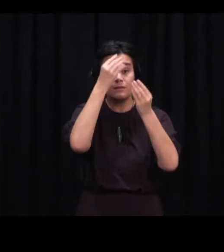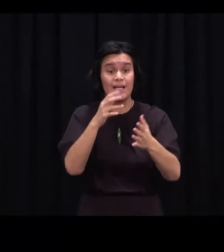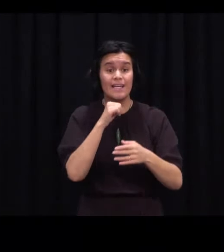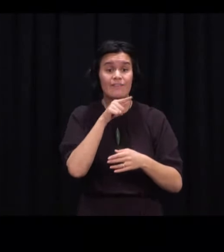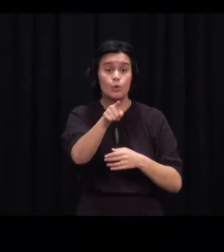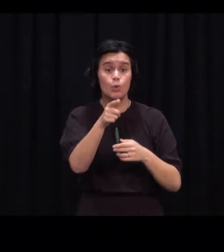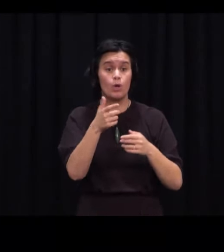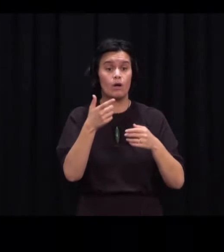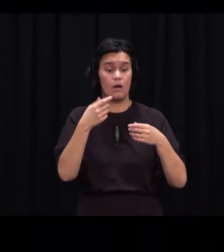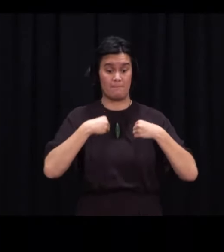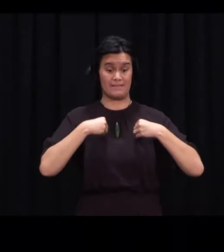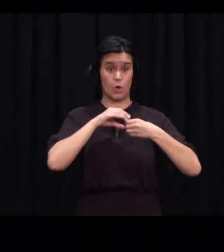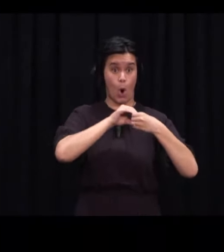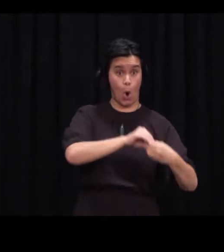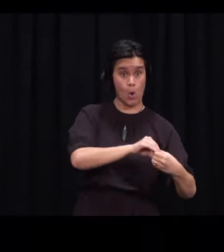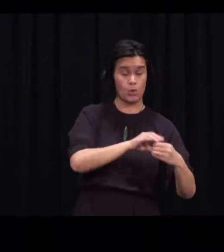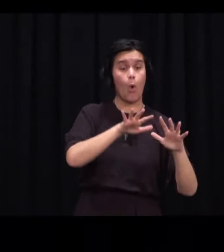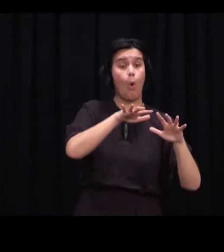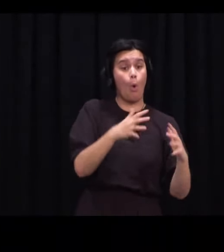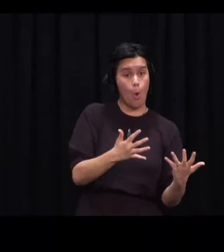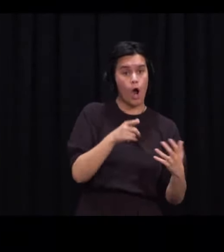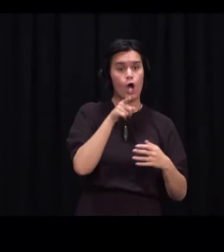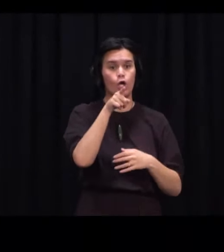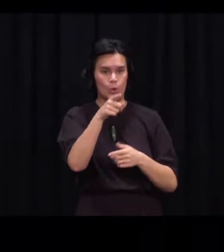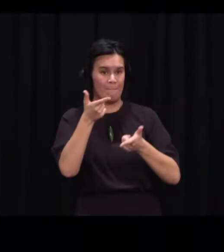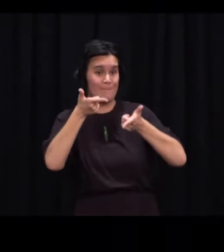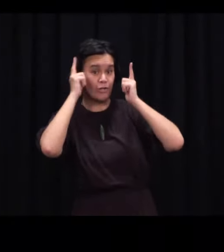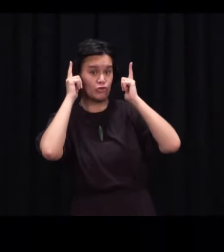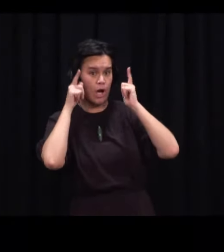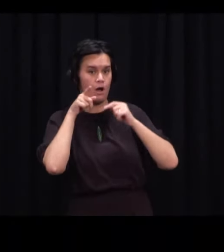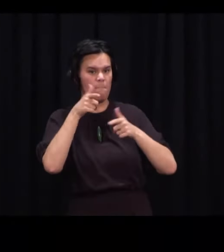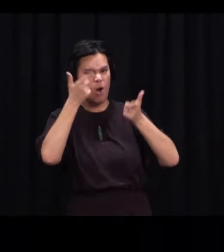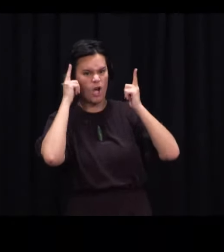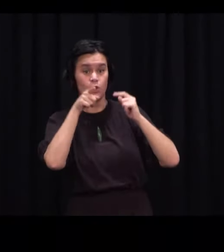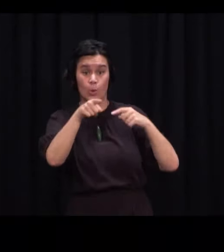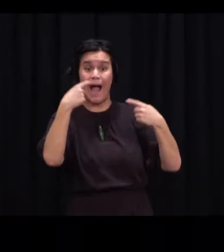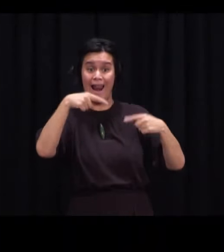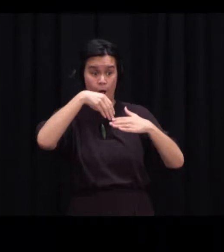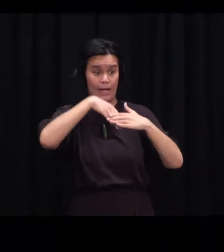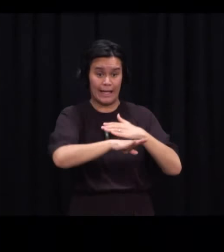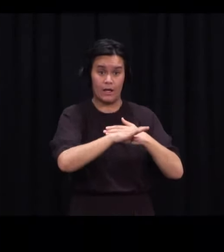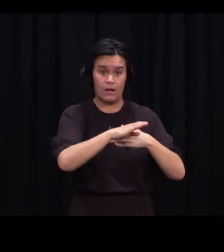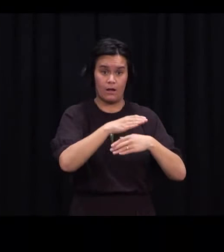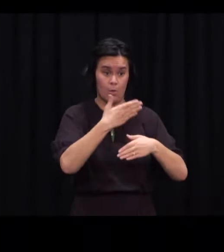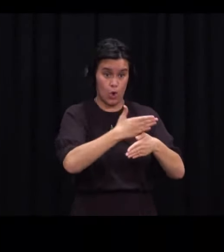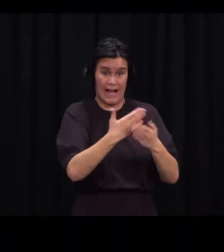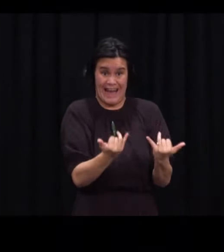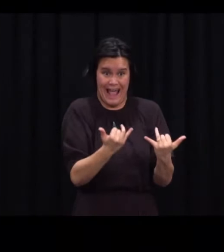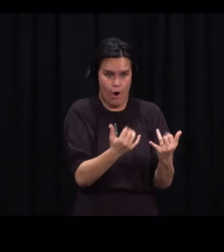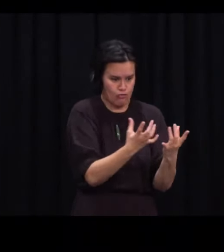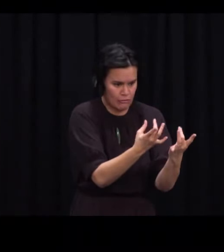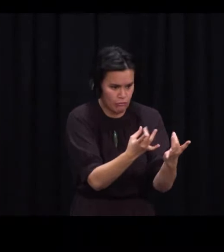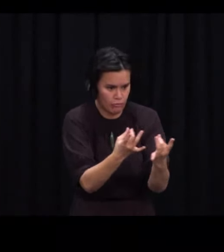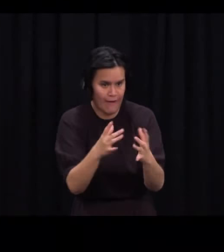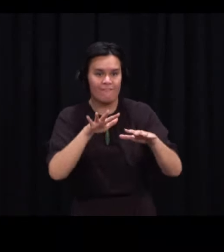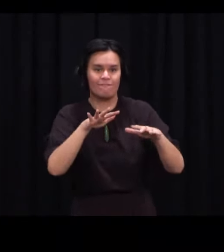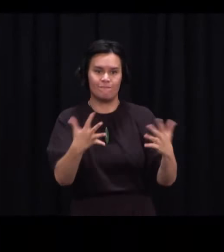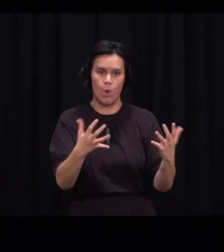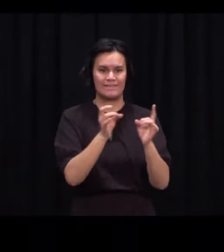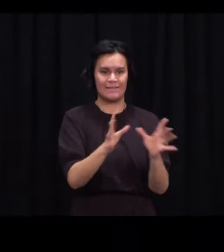health requirements. I now have a particular message for those listening who are over 65 and especially in